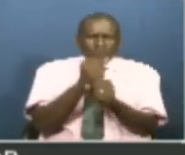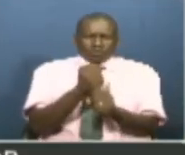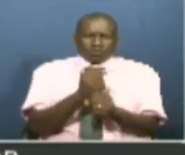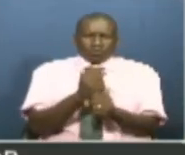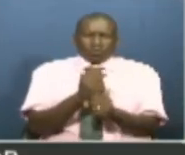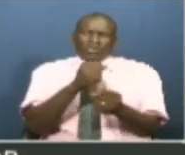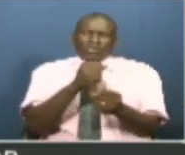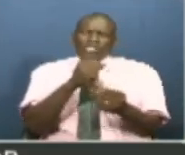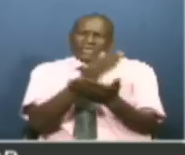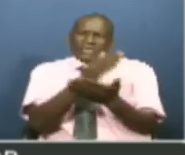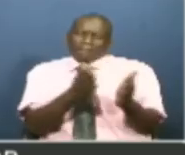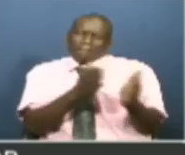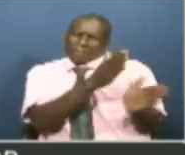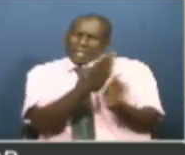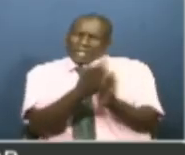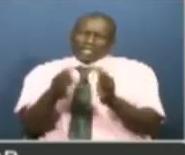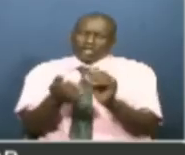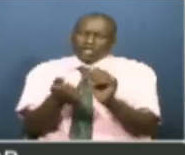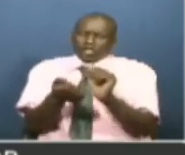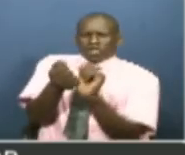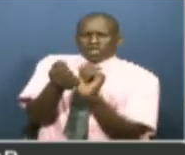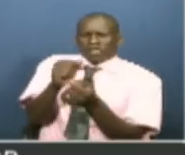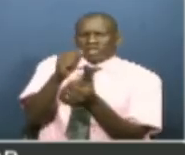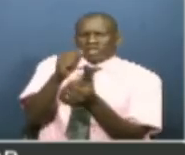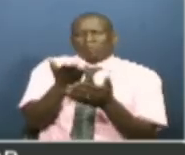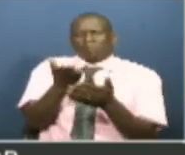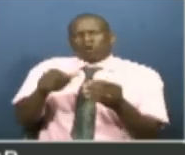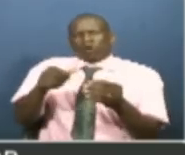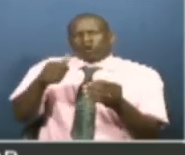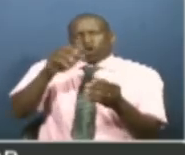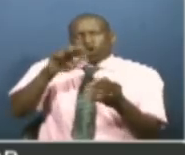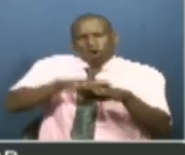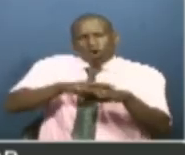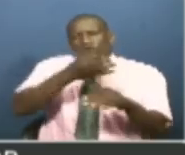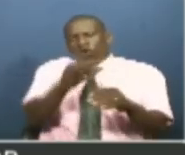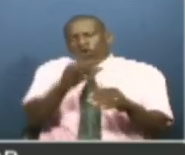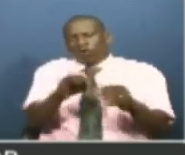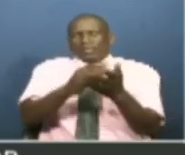certain procedures, turn off certain statistics, which